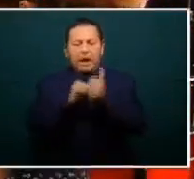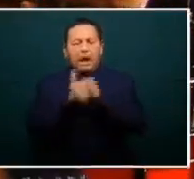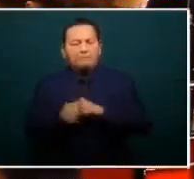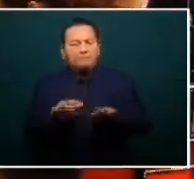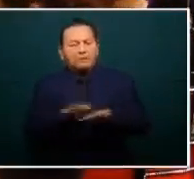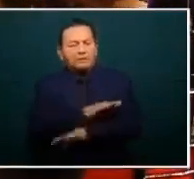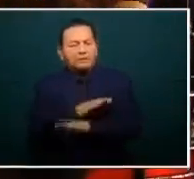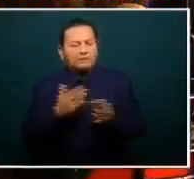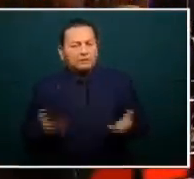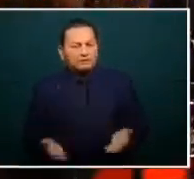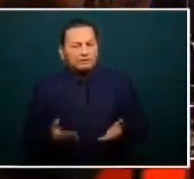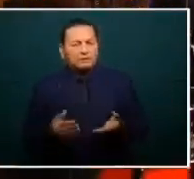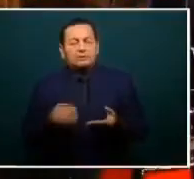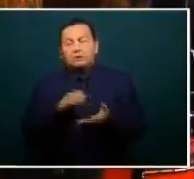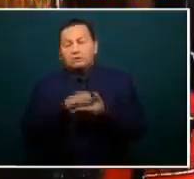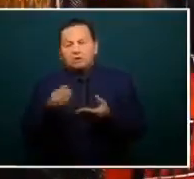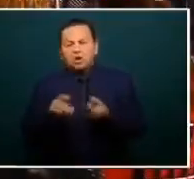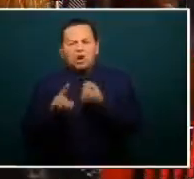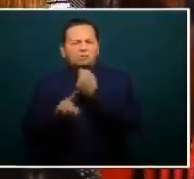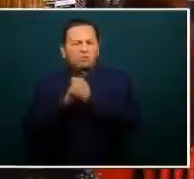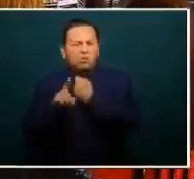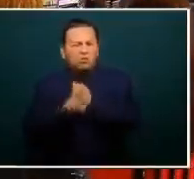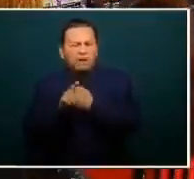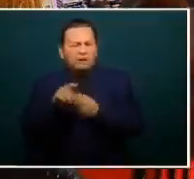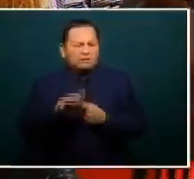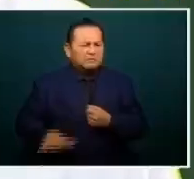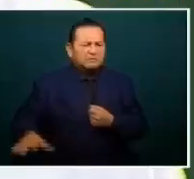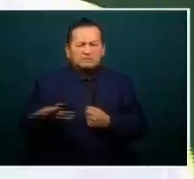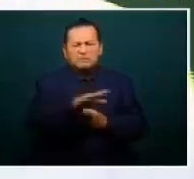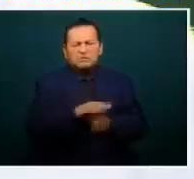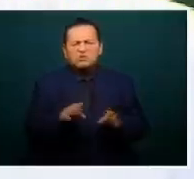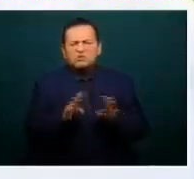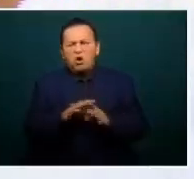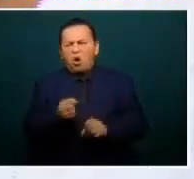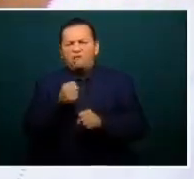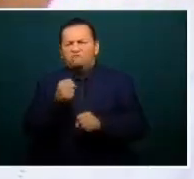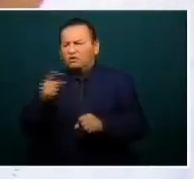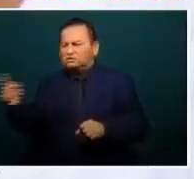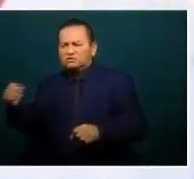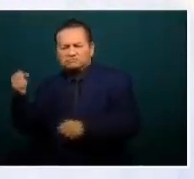that they assist in development,